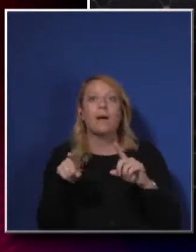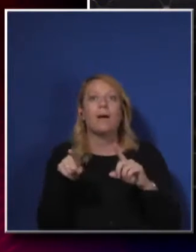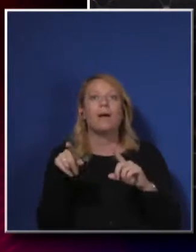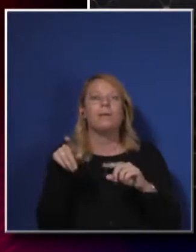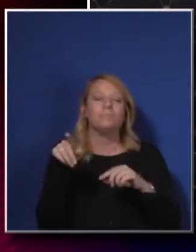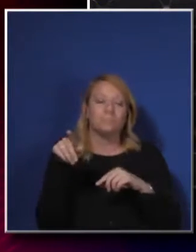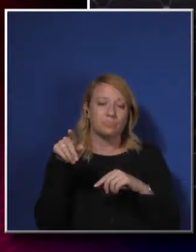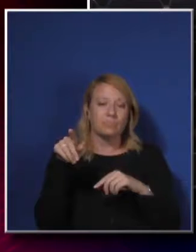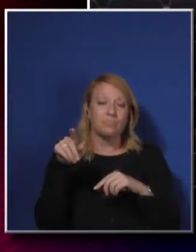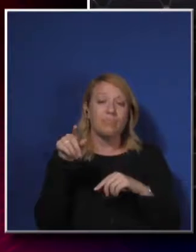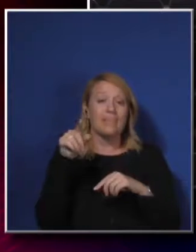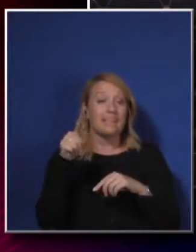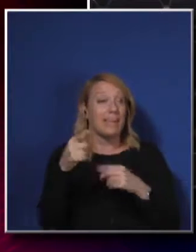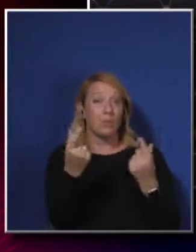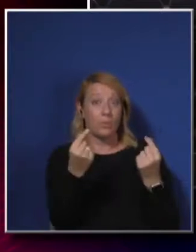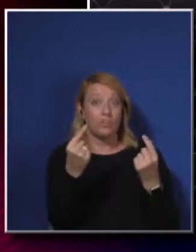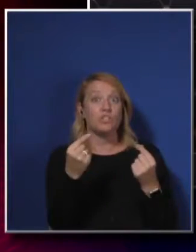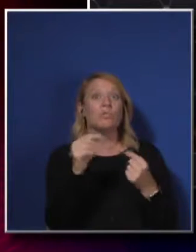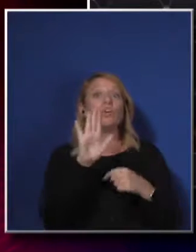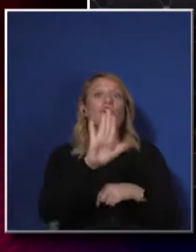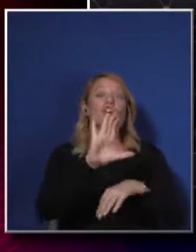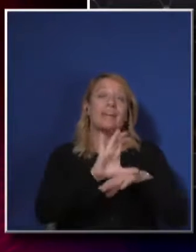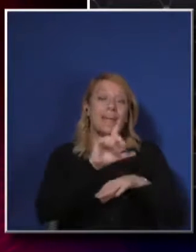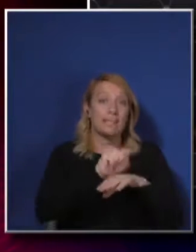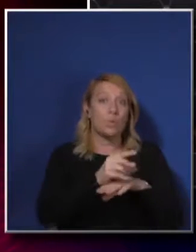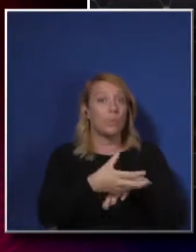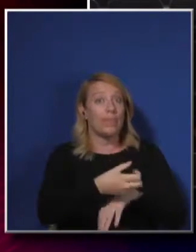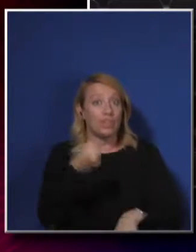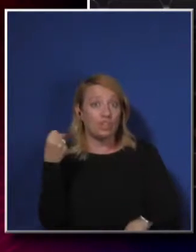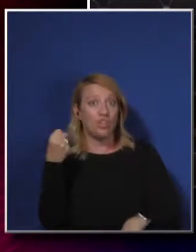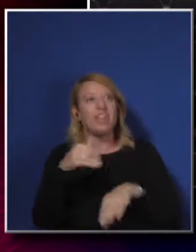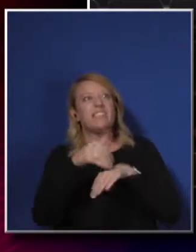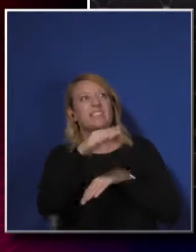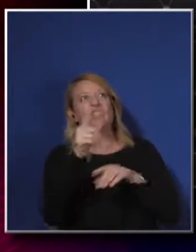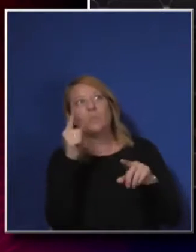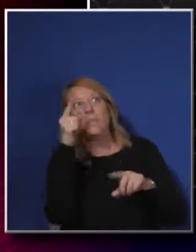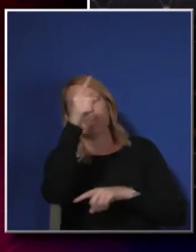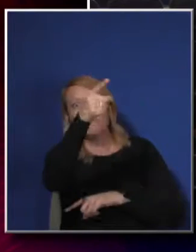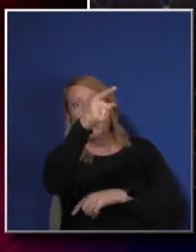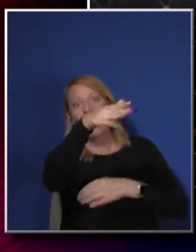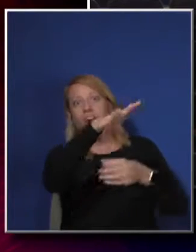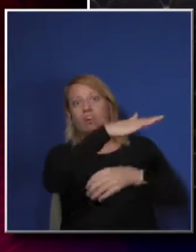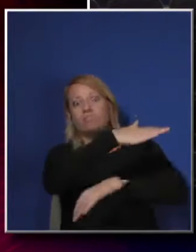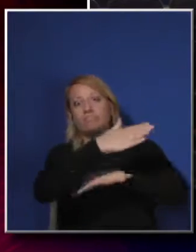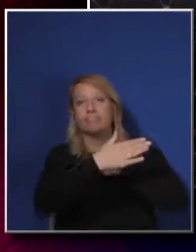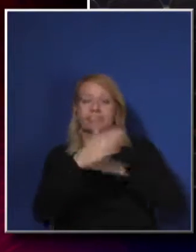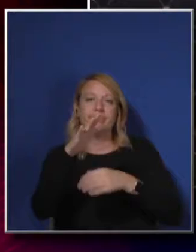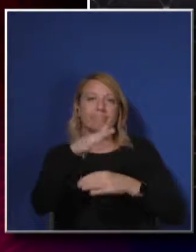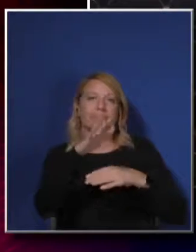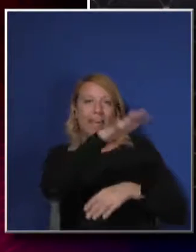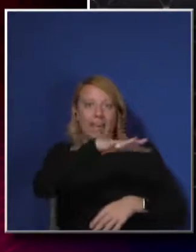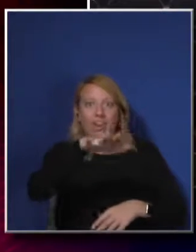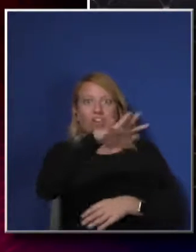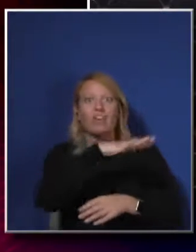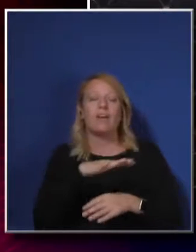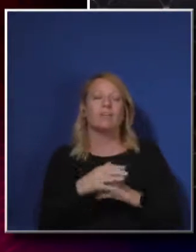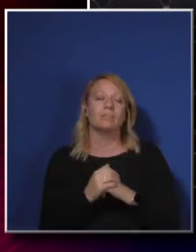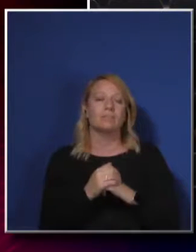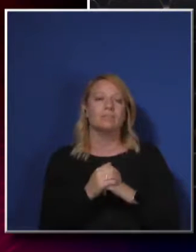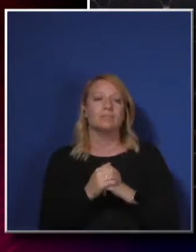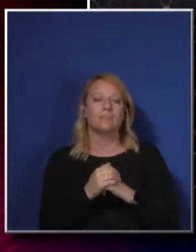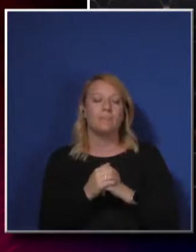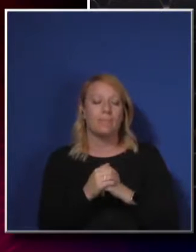Siberia for doing so. In the past few months, I've watched this board spend more time discussing who will facilitate a strategic planning session than I've